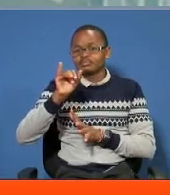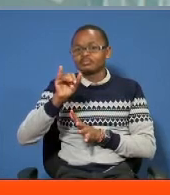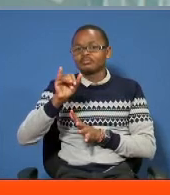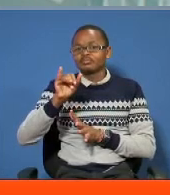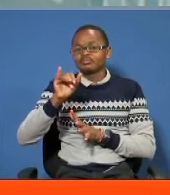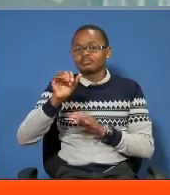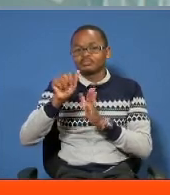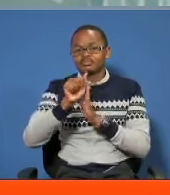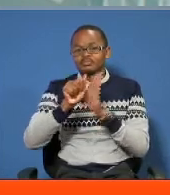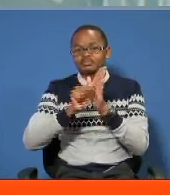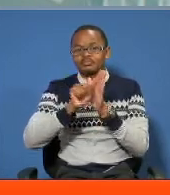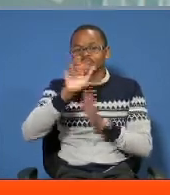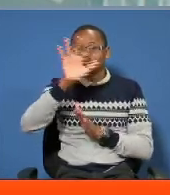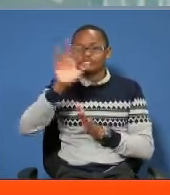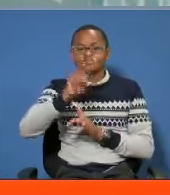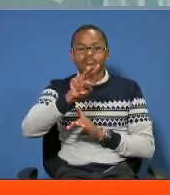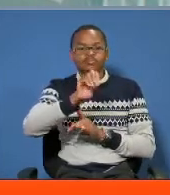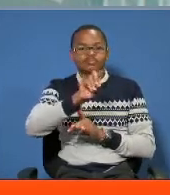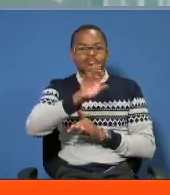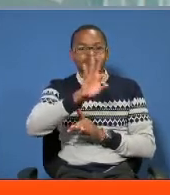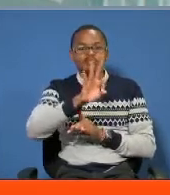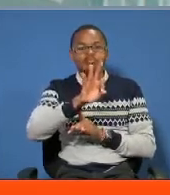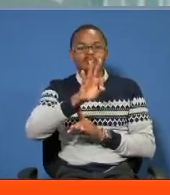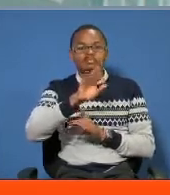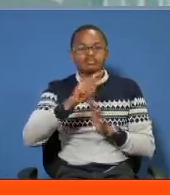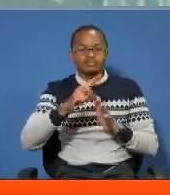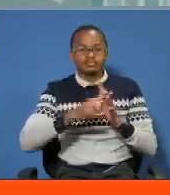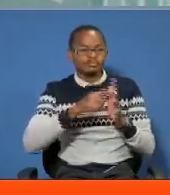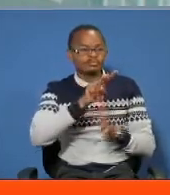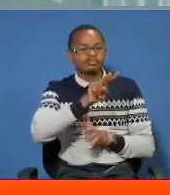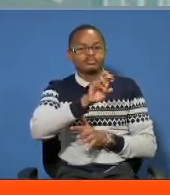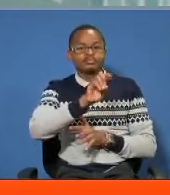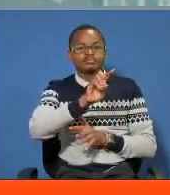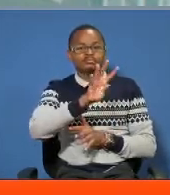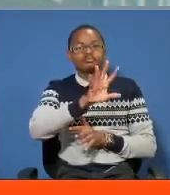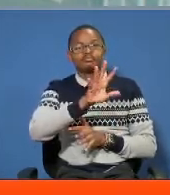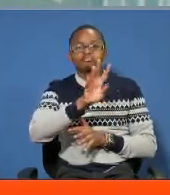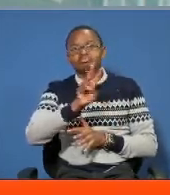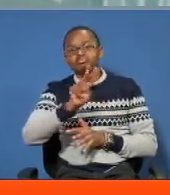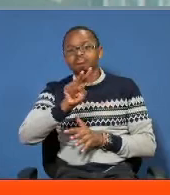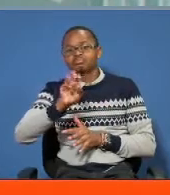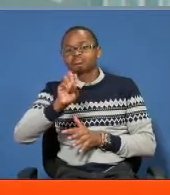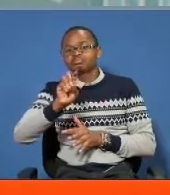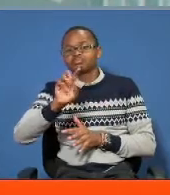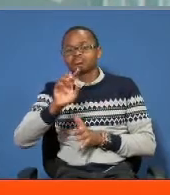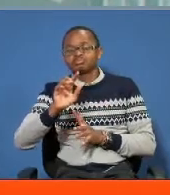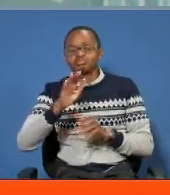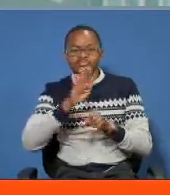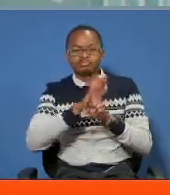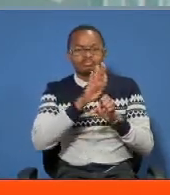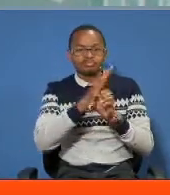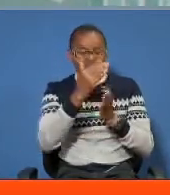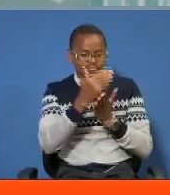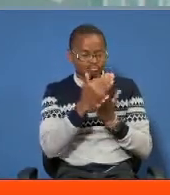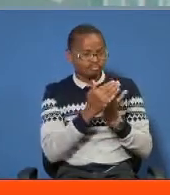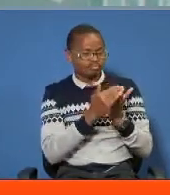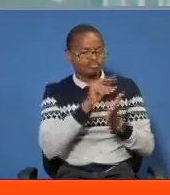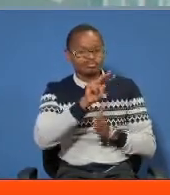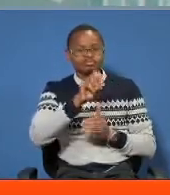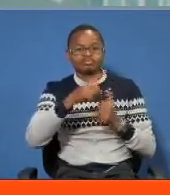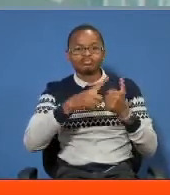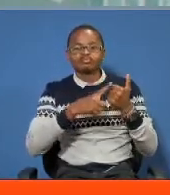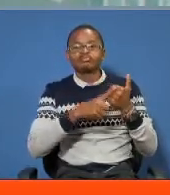established by an Act of Parliament of 2013 and then kind of became operational around 2014, 2015 thereabout, and rolled out a number of